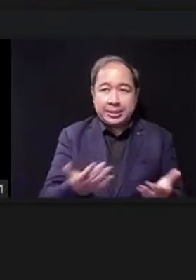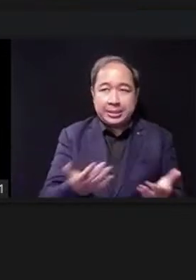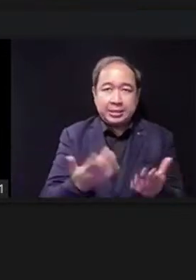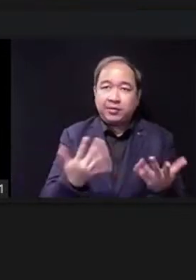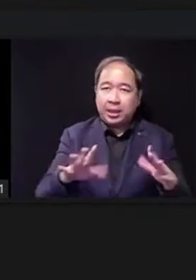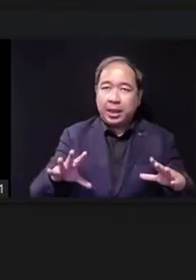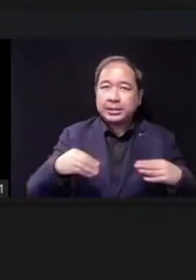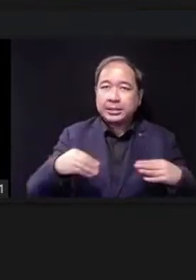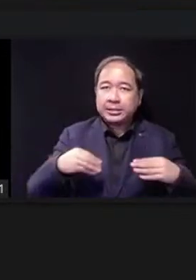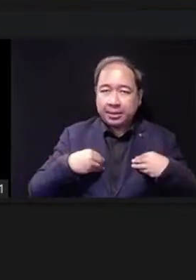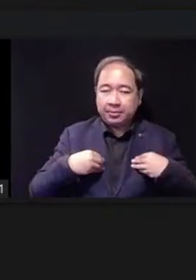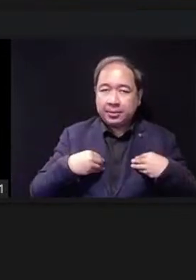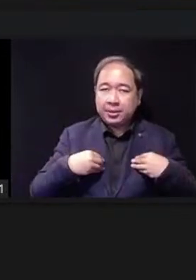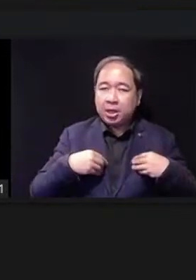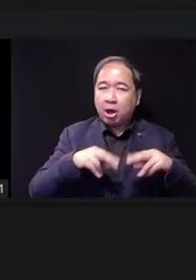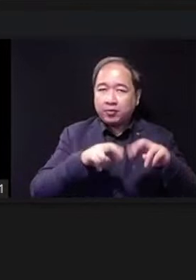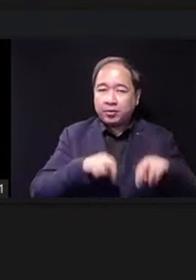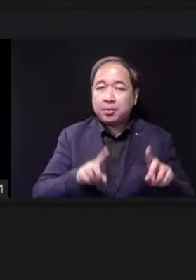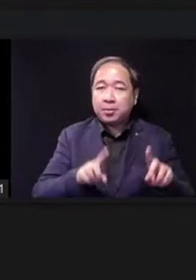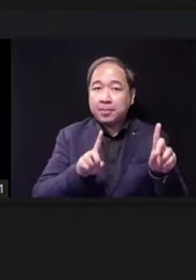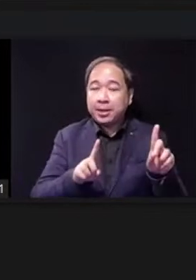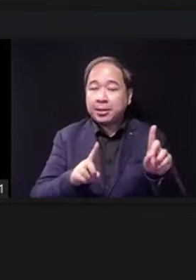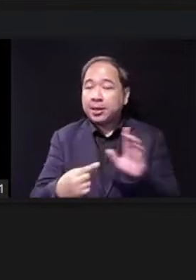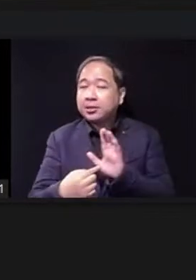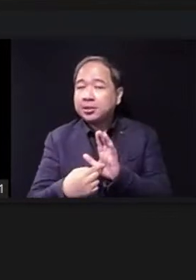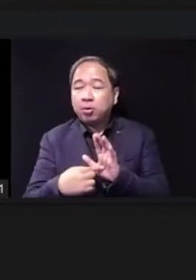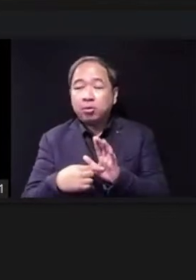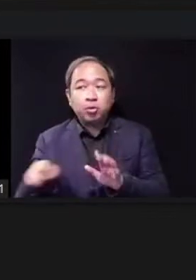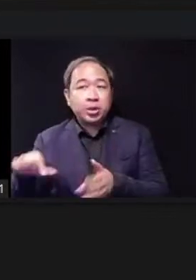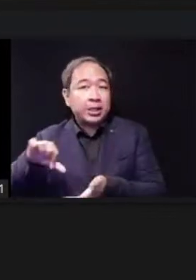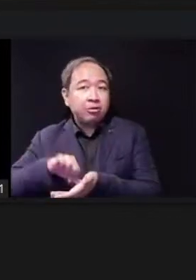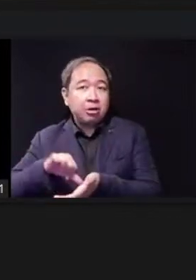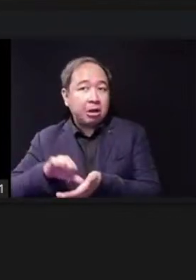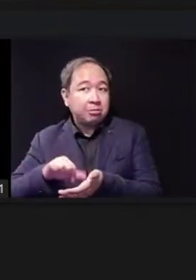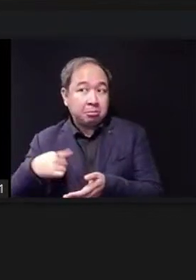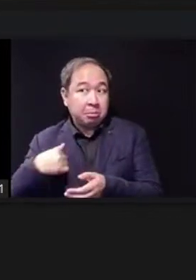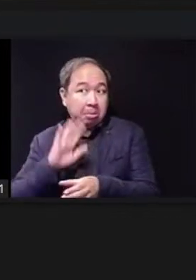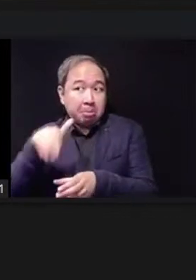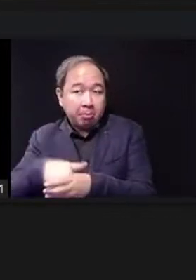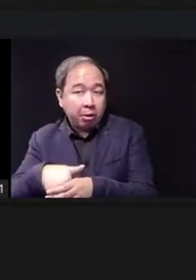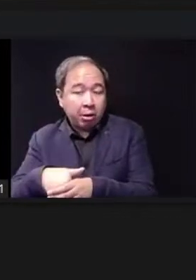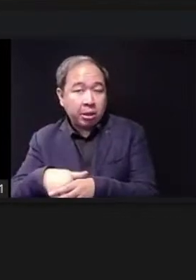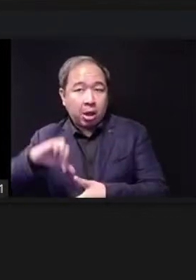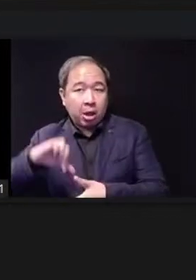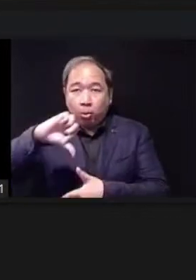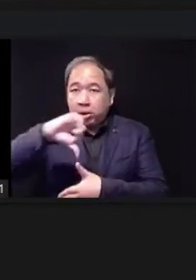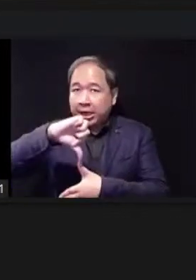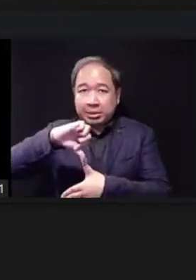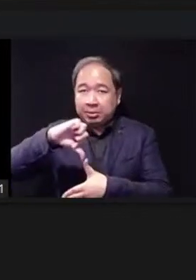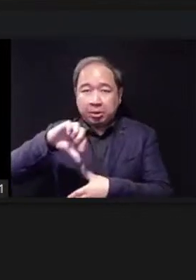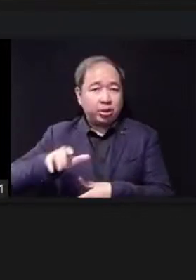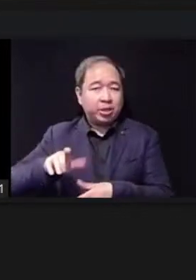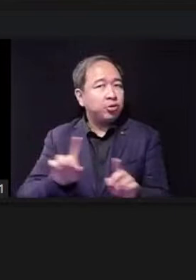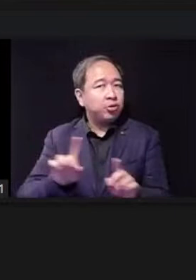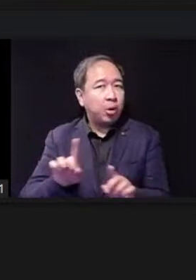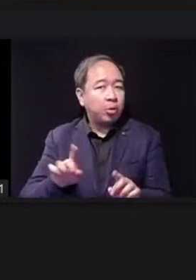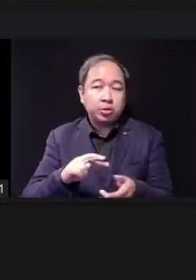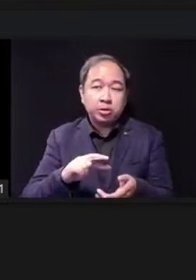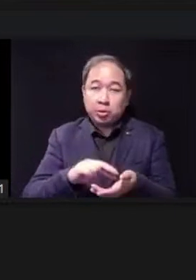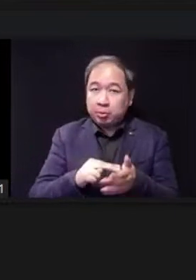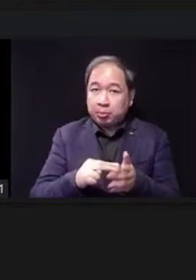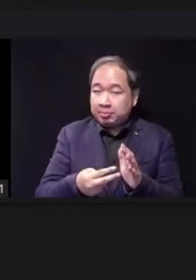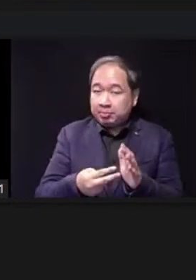example, Iran is not a member of Latin American group or region. So these are not